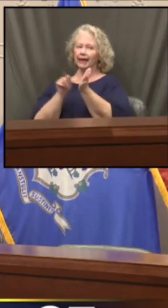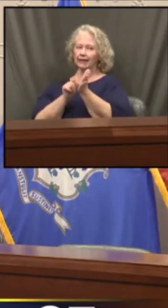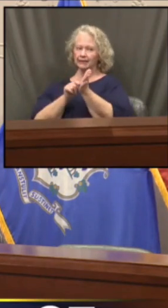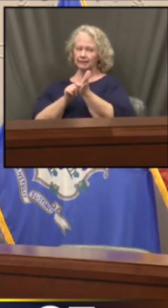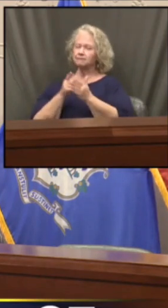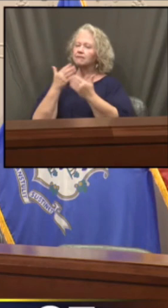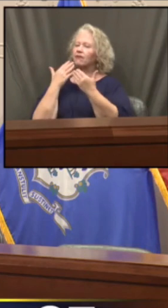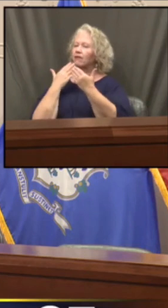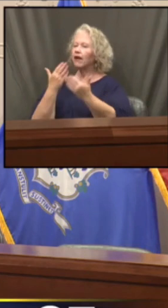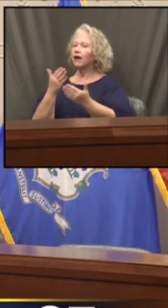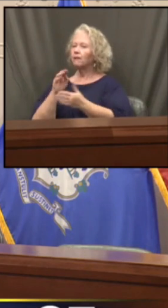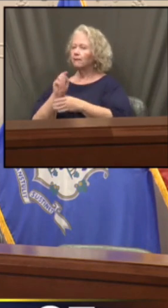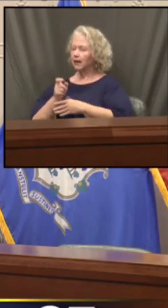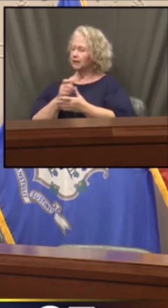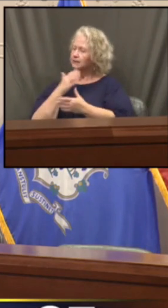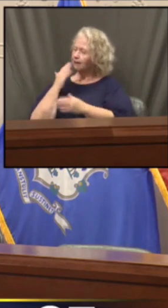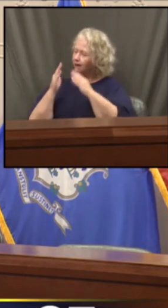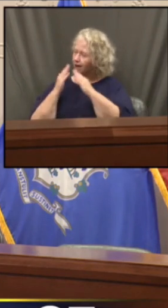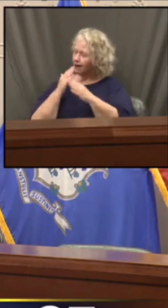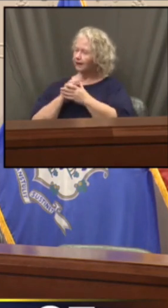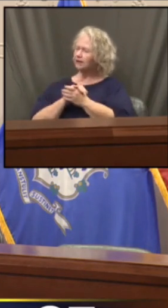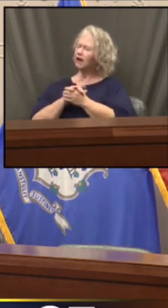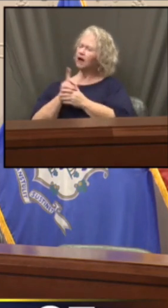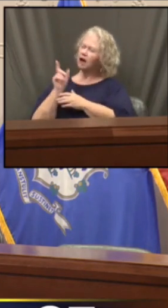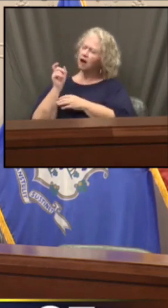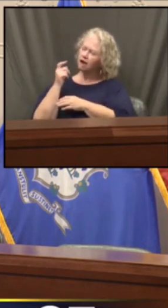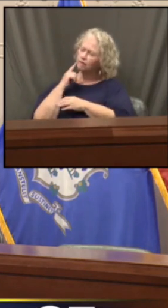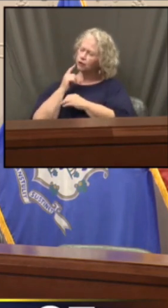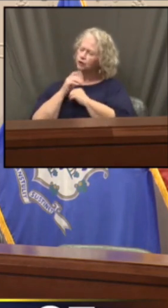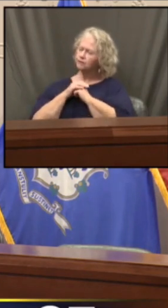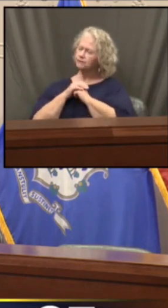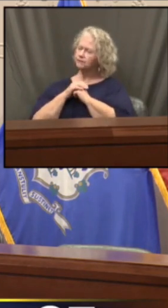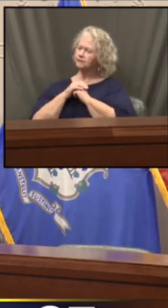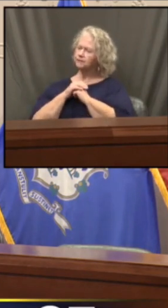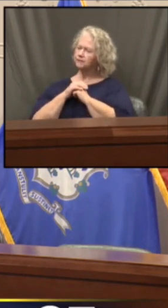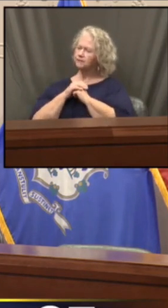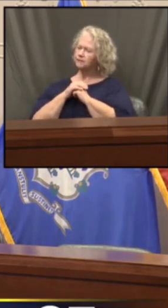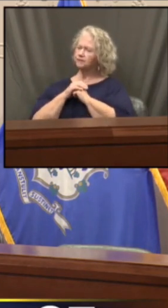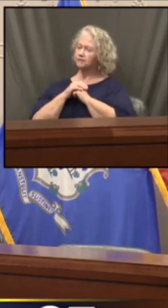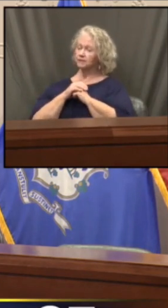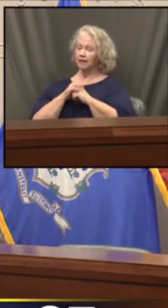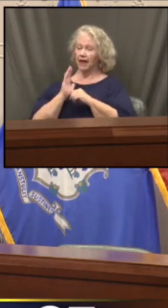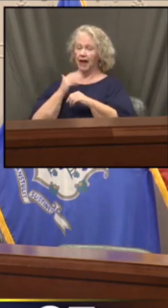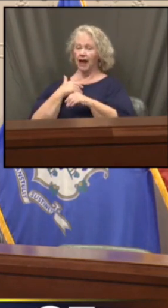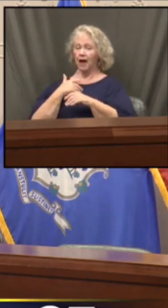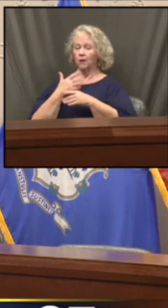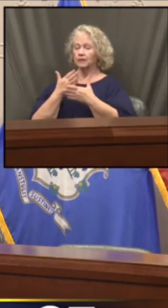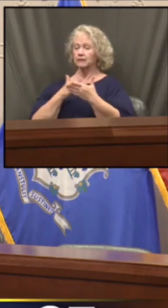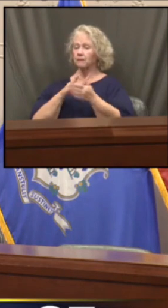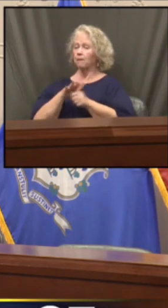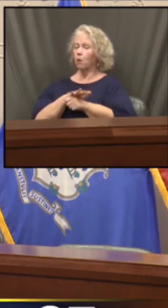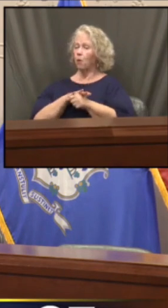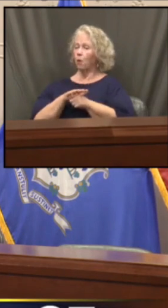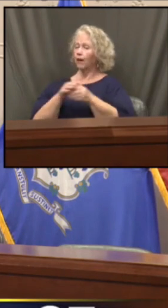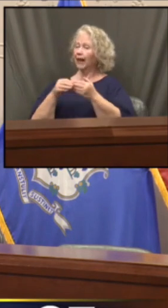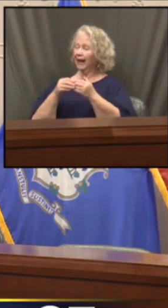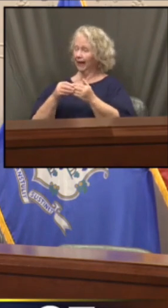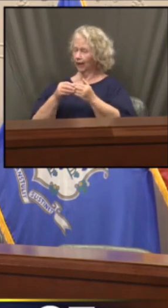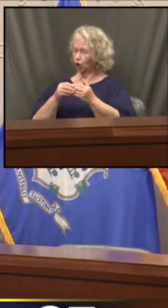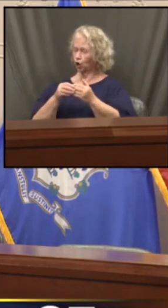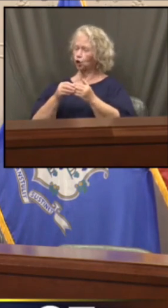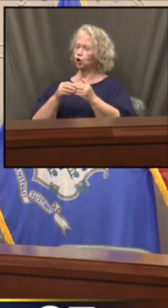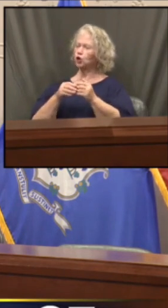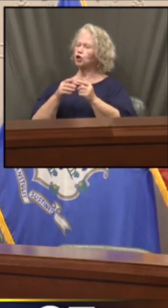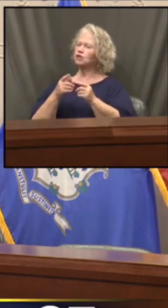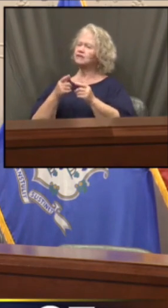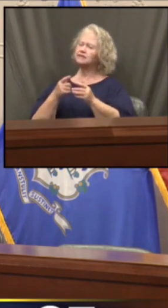Thanks, Max. Hi, everyone. Governor, what's your response to local leaders who say a town-by-town approach